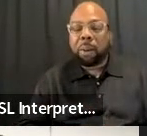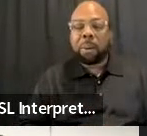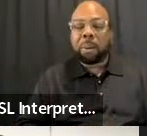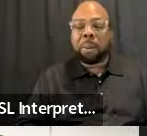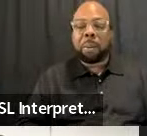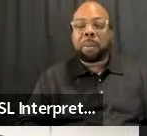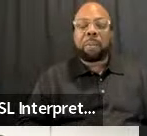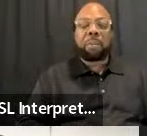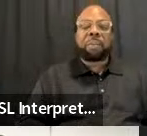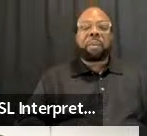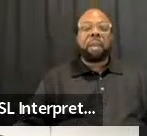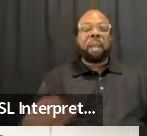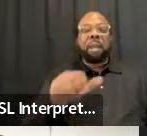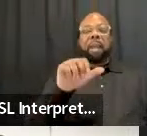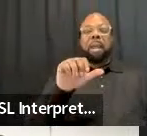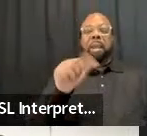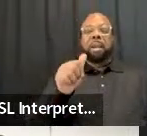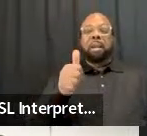Our 10th proposal